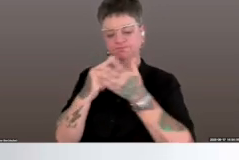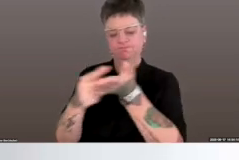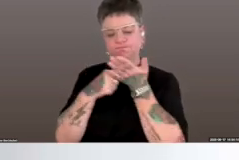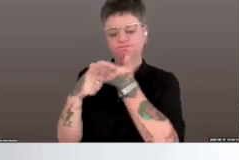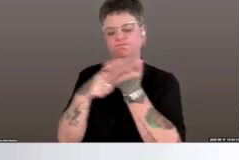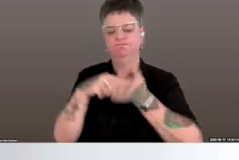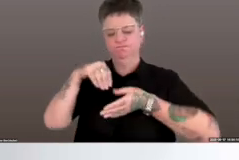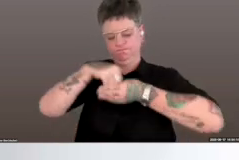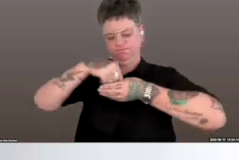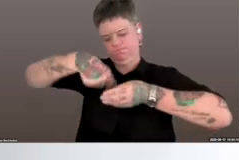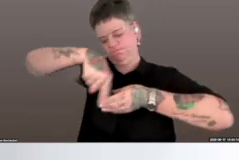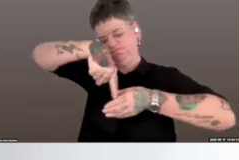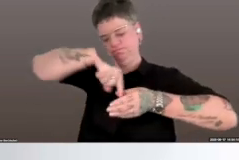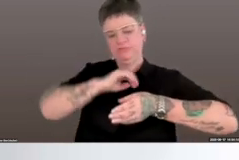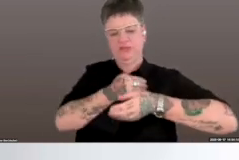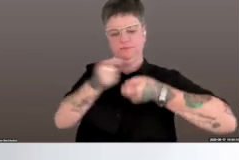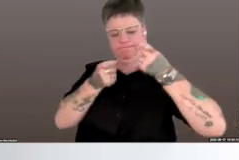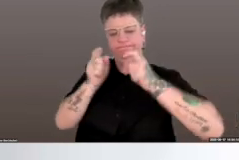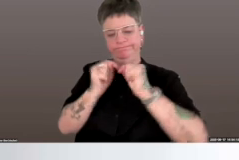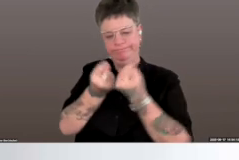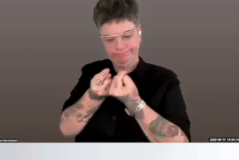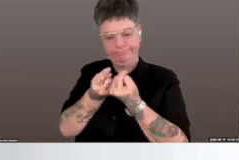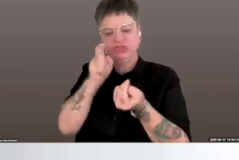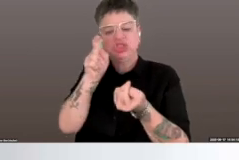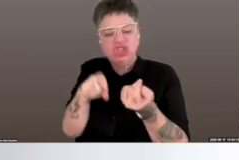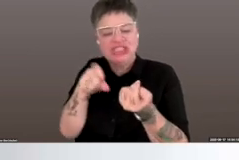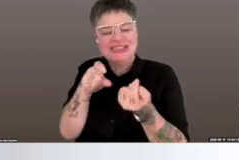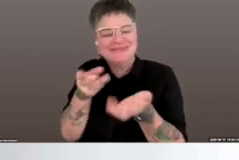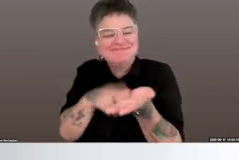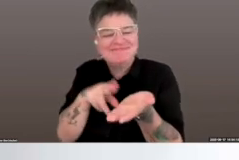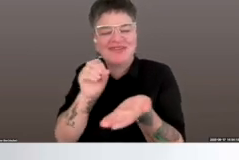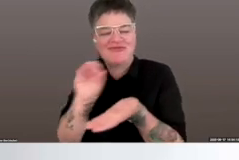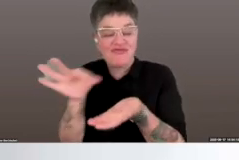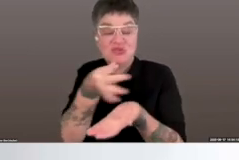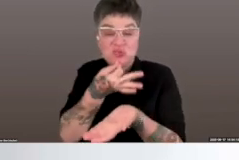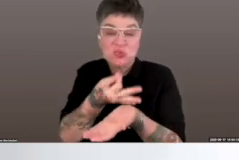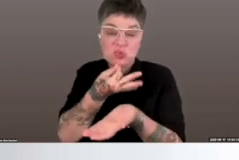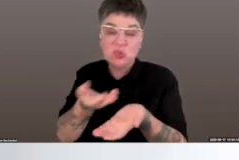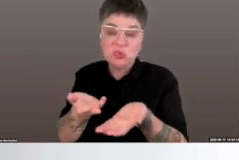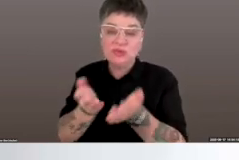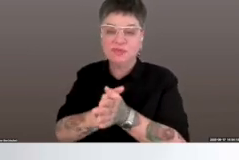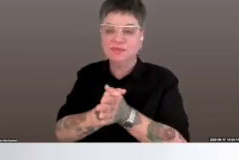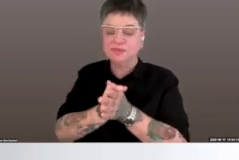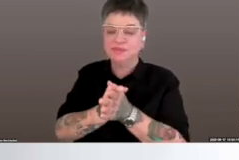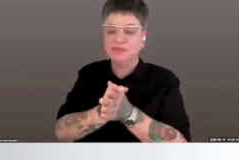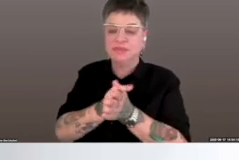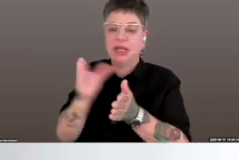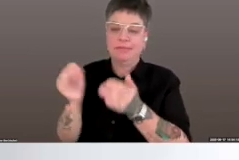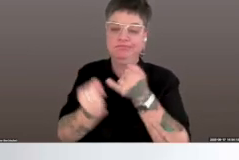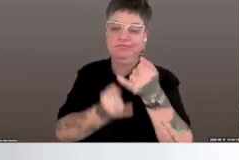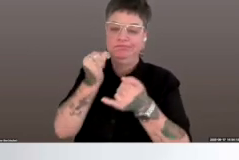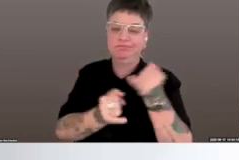to our management team and should get a sign off pretty soon here. And then a final